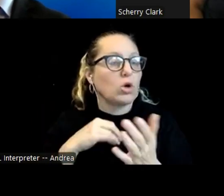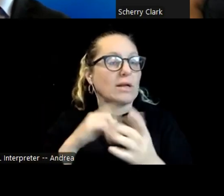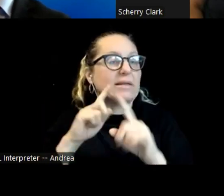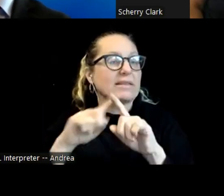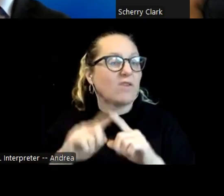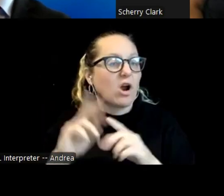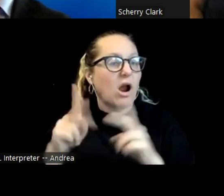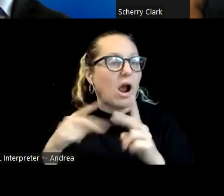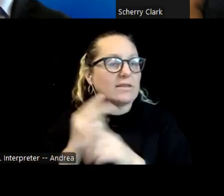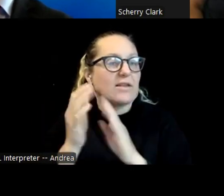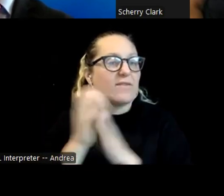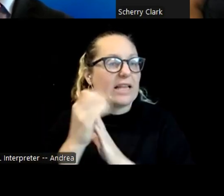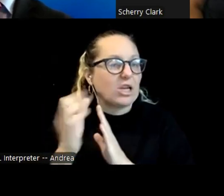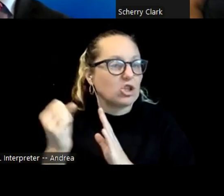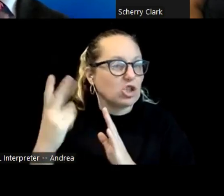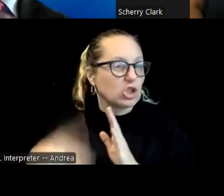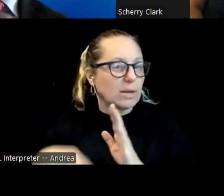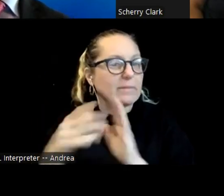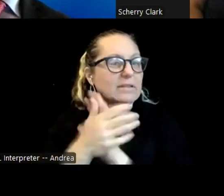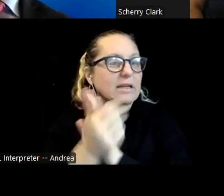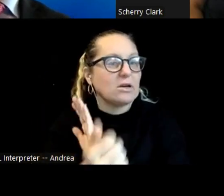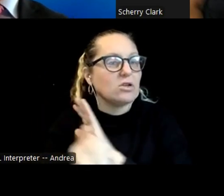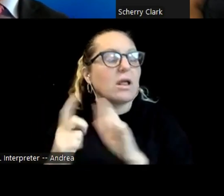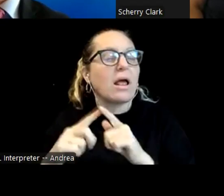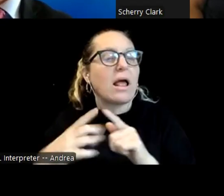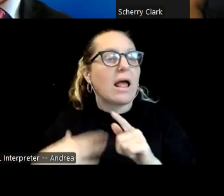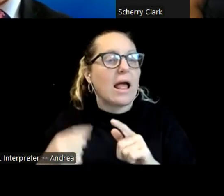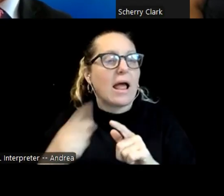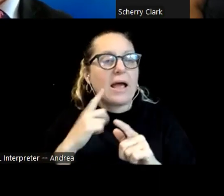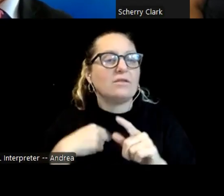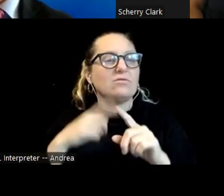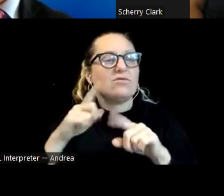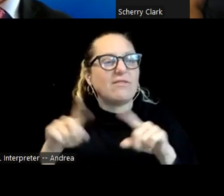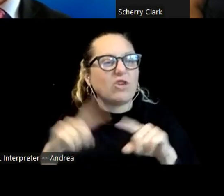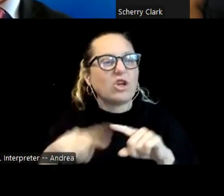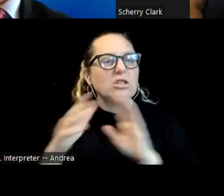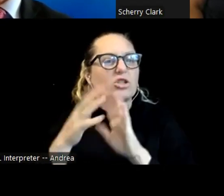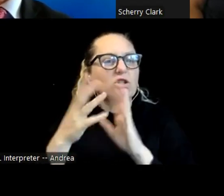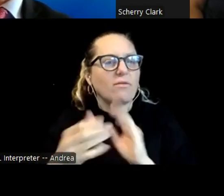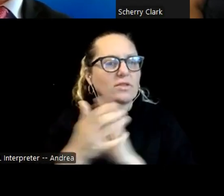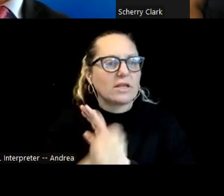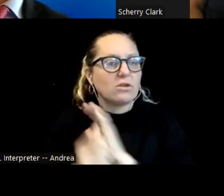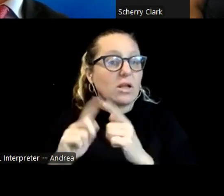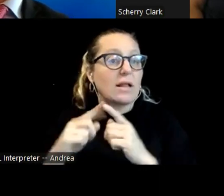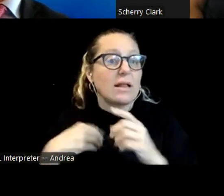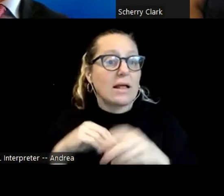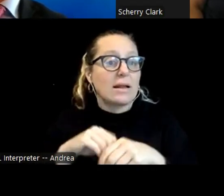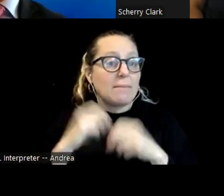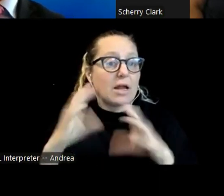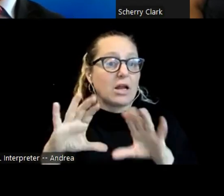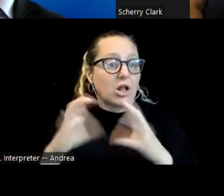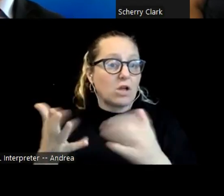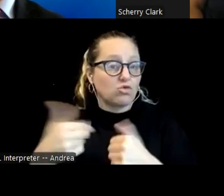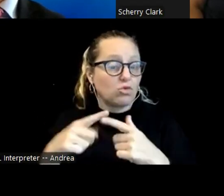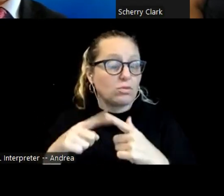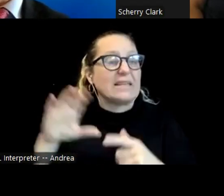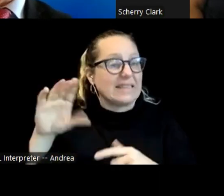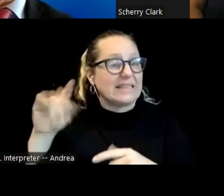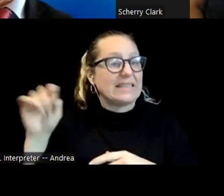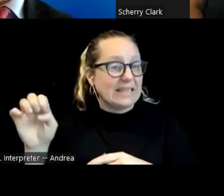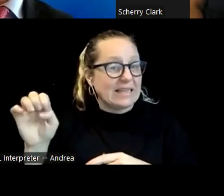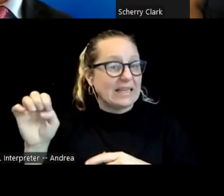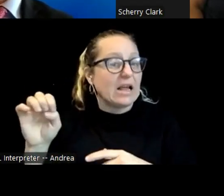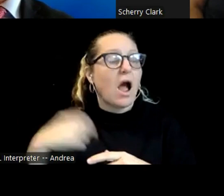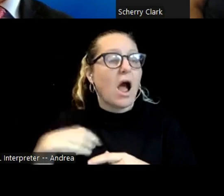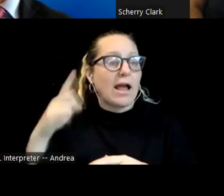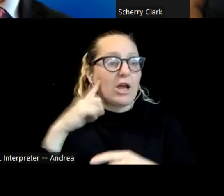leadership skills as well as a variety of soft skills. And then in many of our classrooms, our CTE classrooms, and I hear